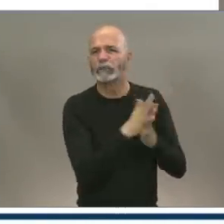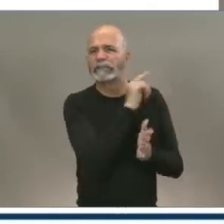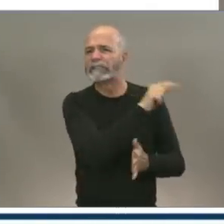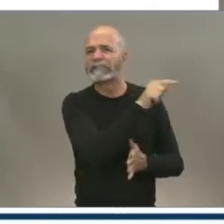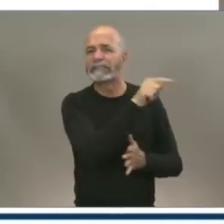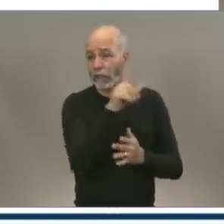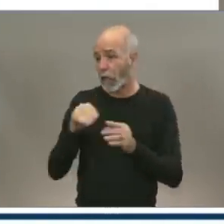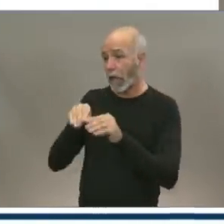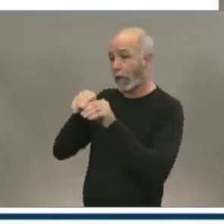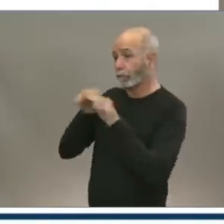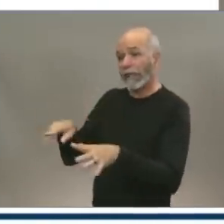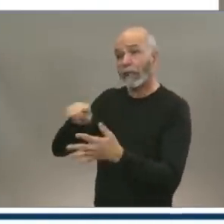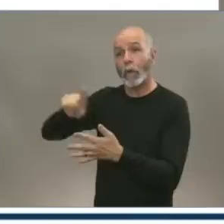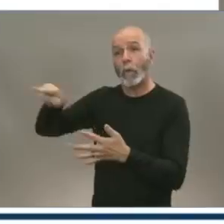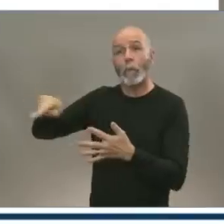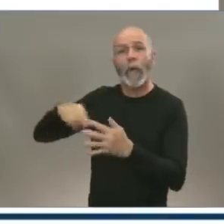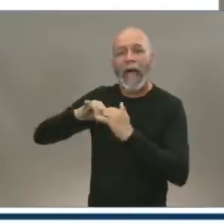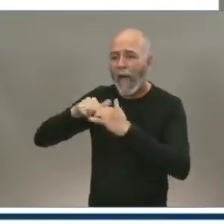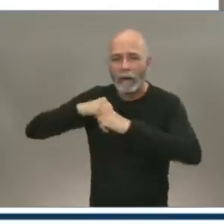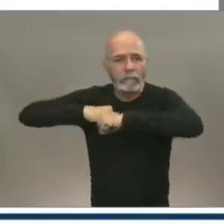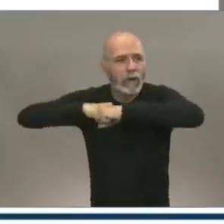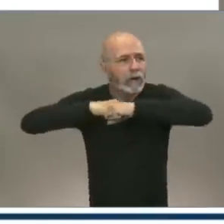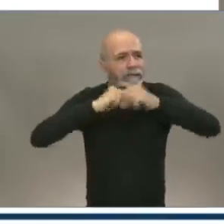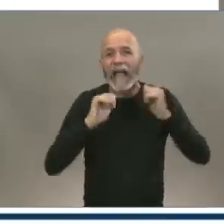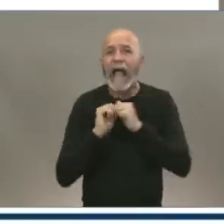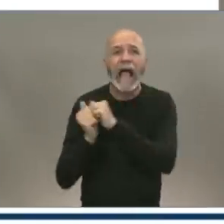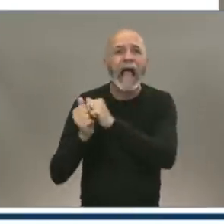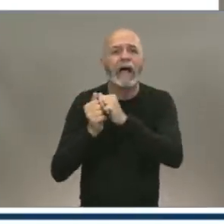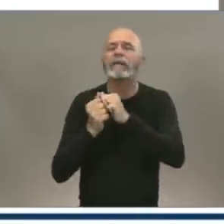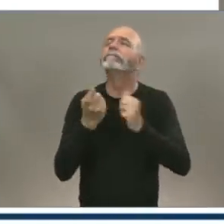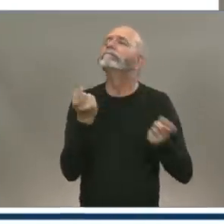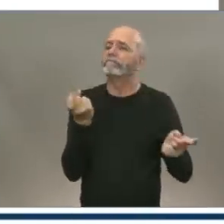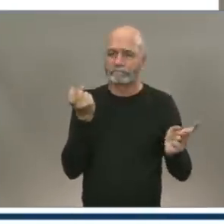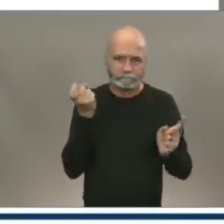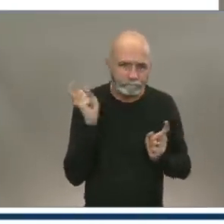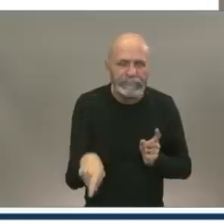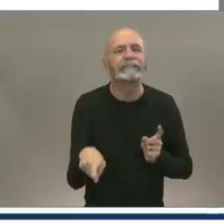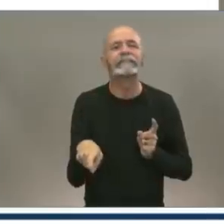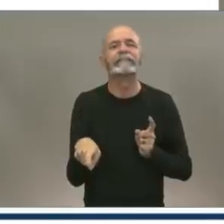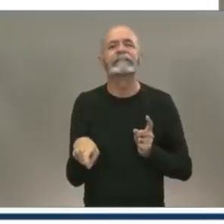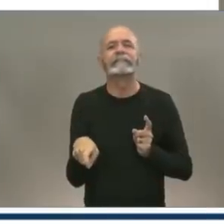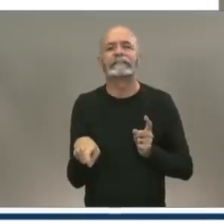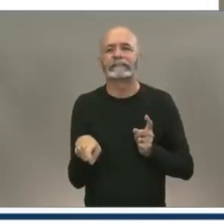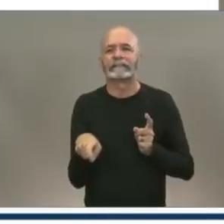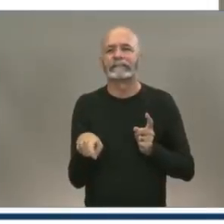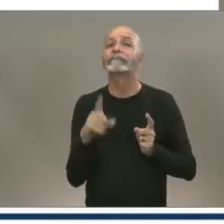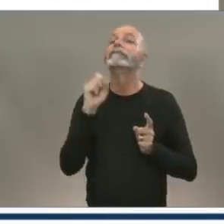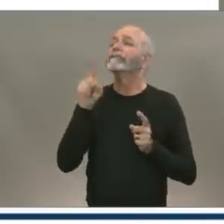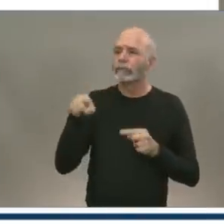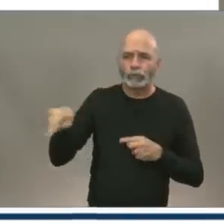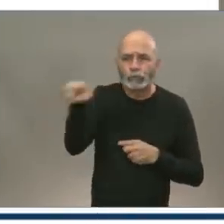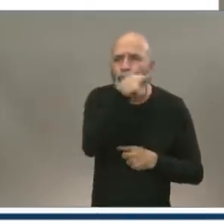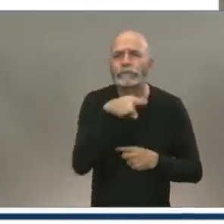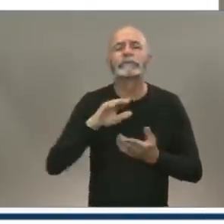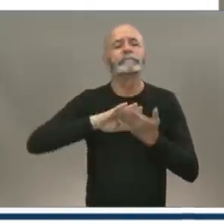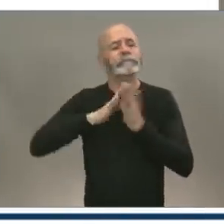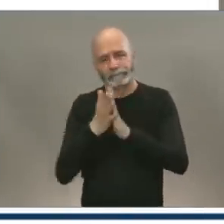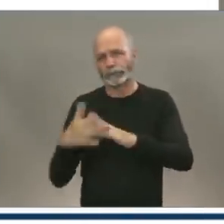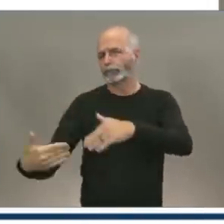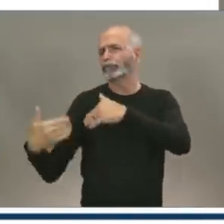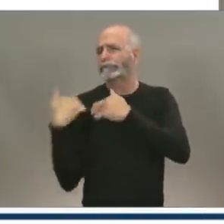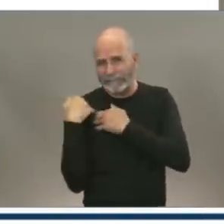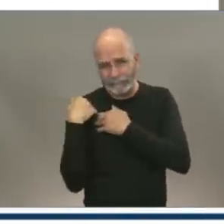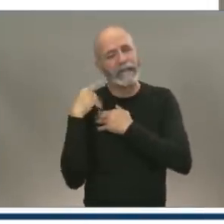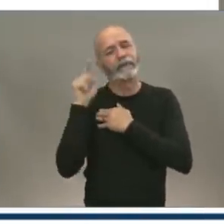ourselves and one another from this virus. And those responsibilities include getting vaccinated and